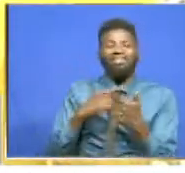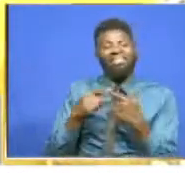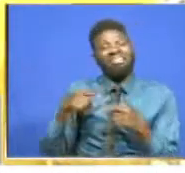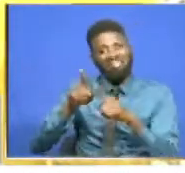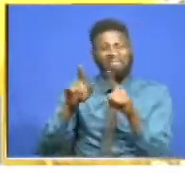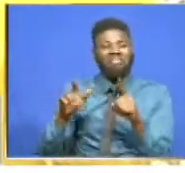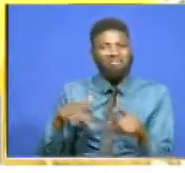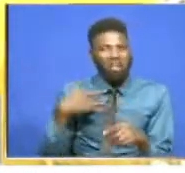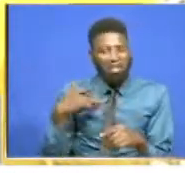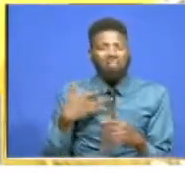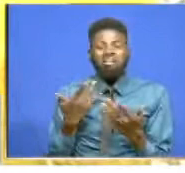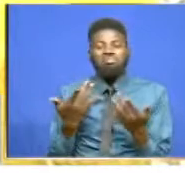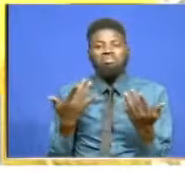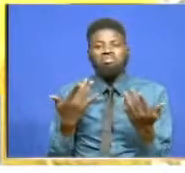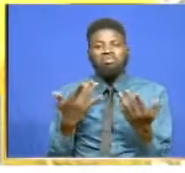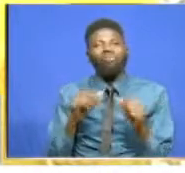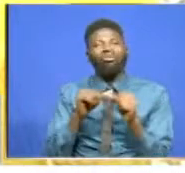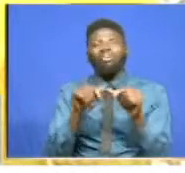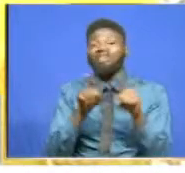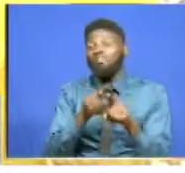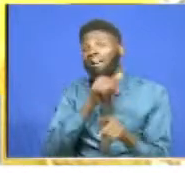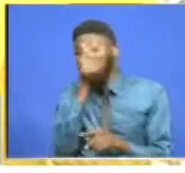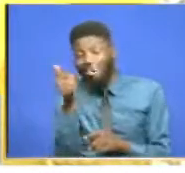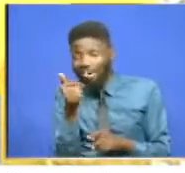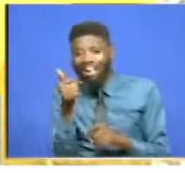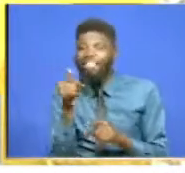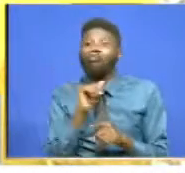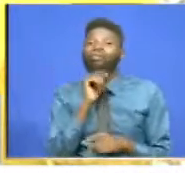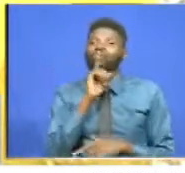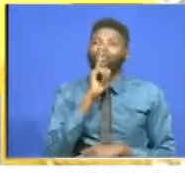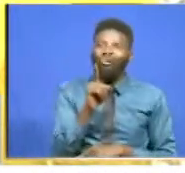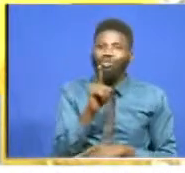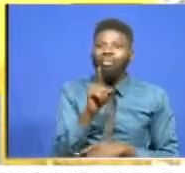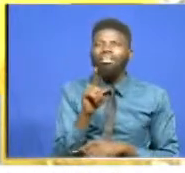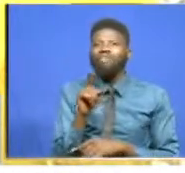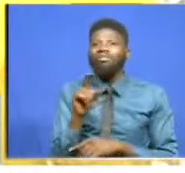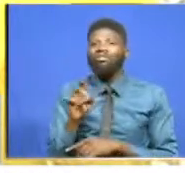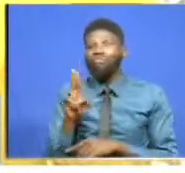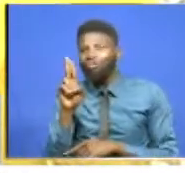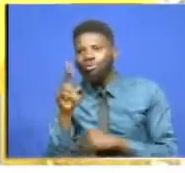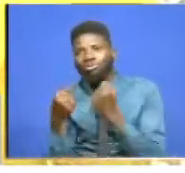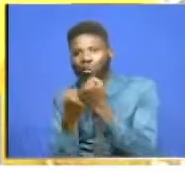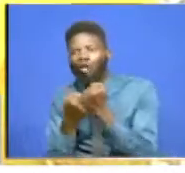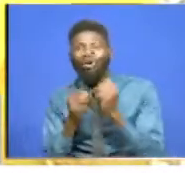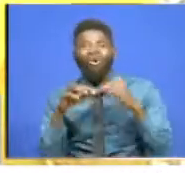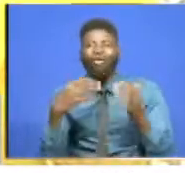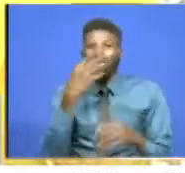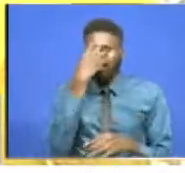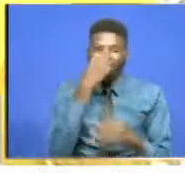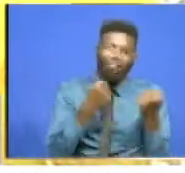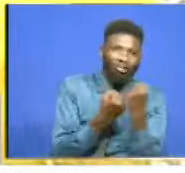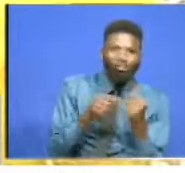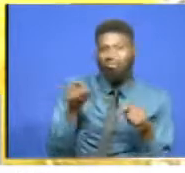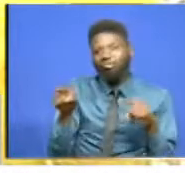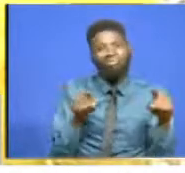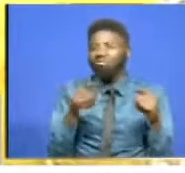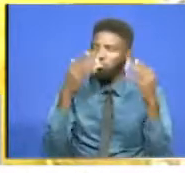There are the others who are standing in between. One day they are here, the other day they are there. You see, when you see such confusion from a mature, you know, people who